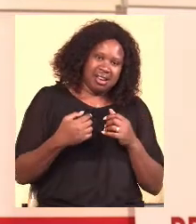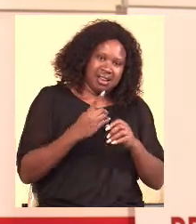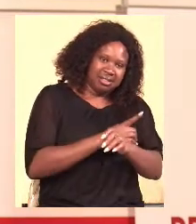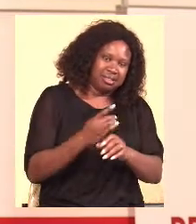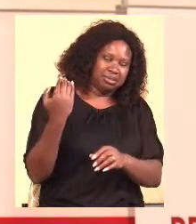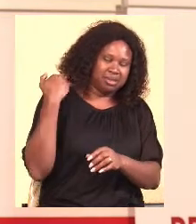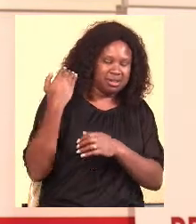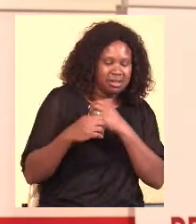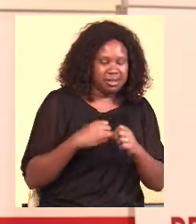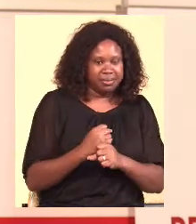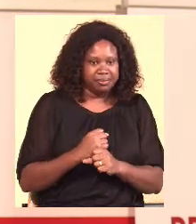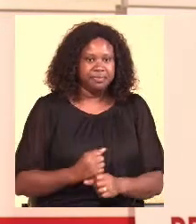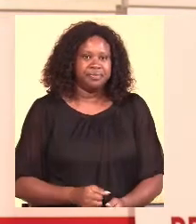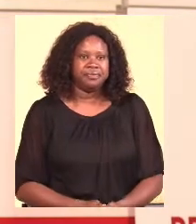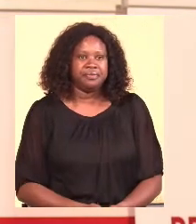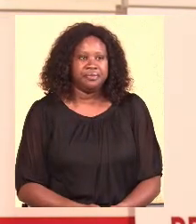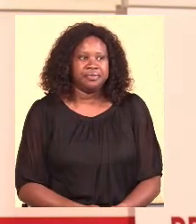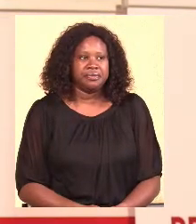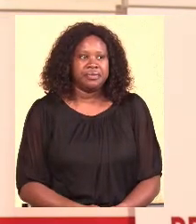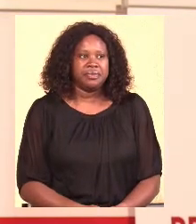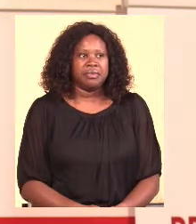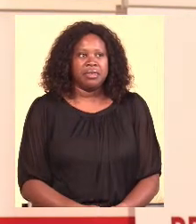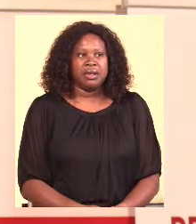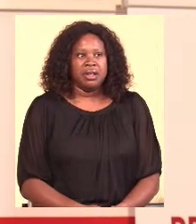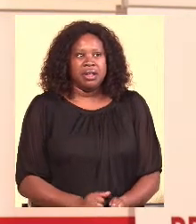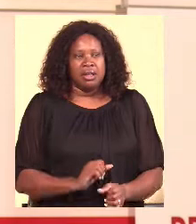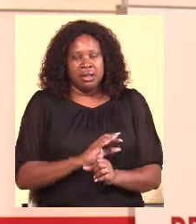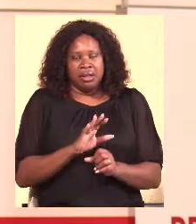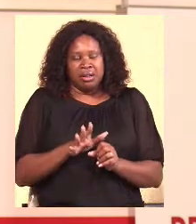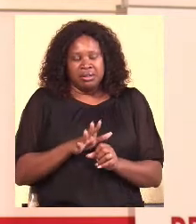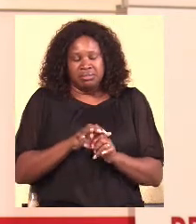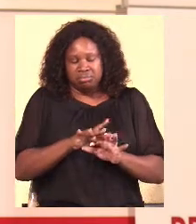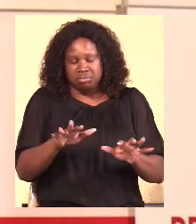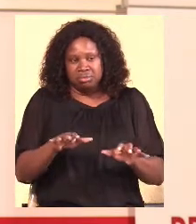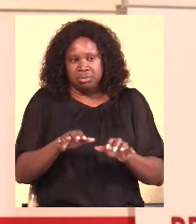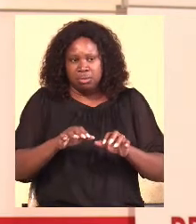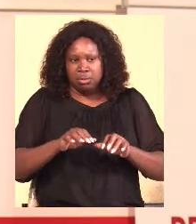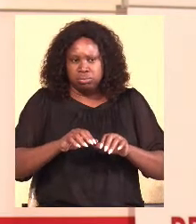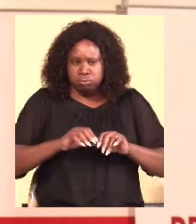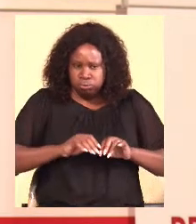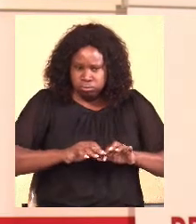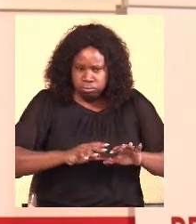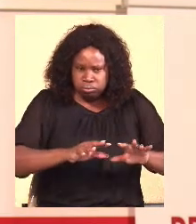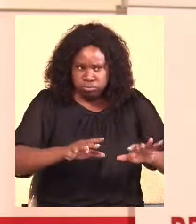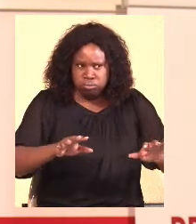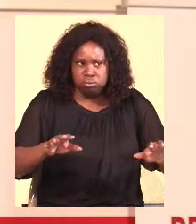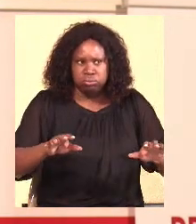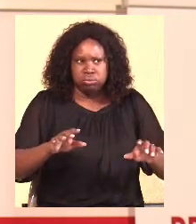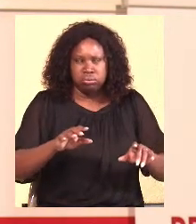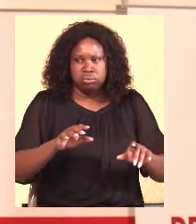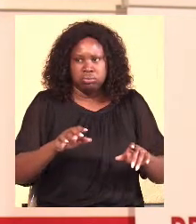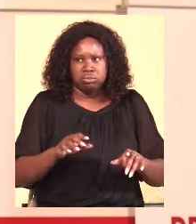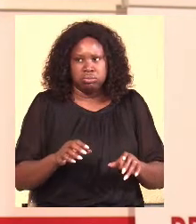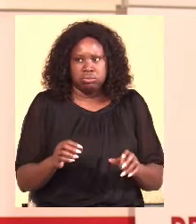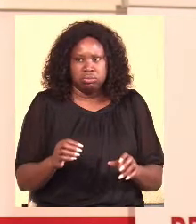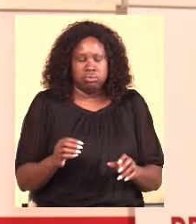The pace at which this virus was spreading was quite